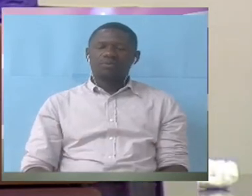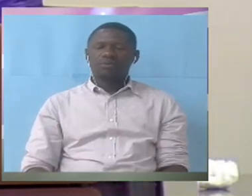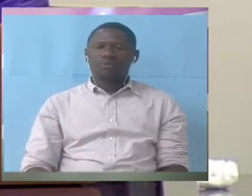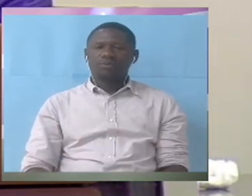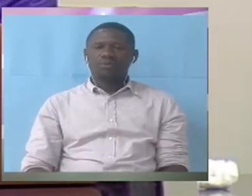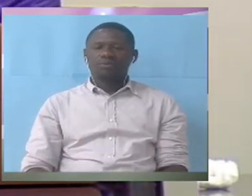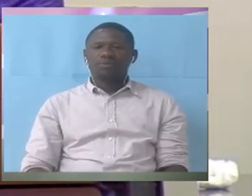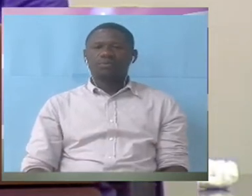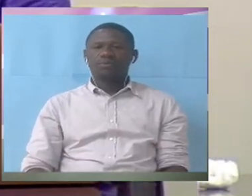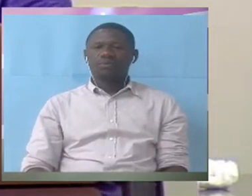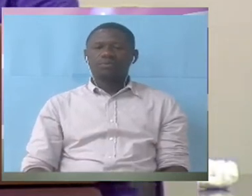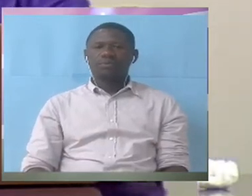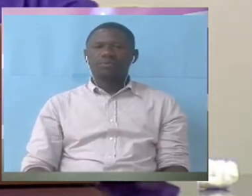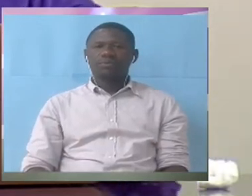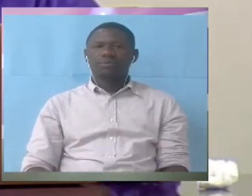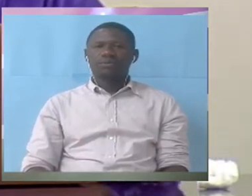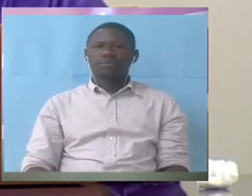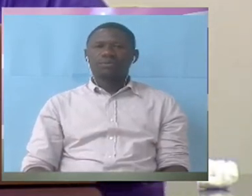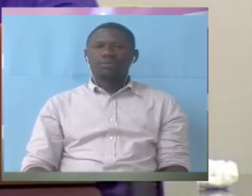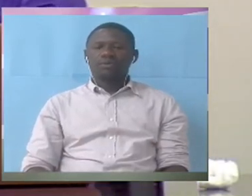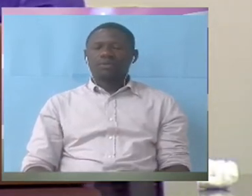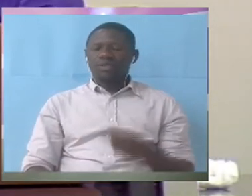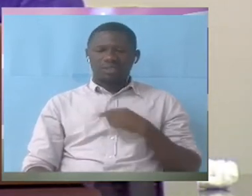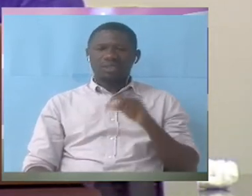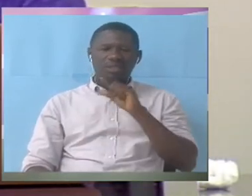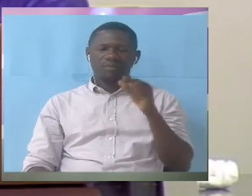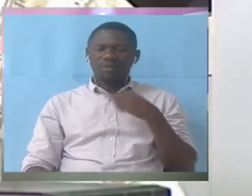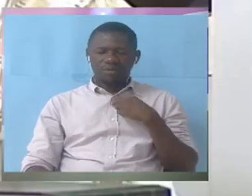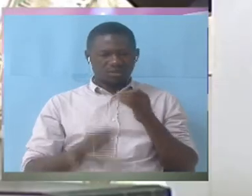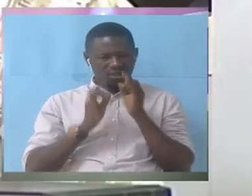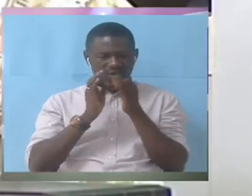sa bopa. There is a name I should have mentioned that has just